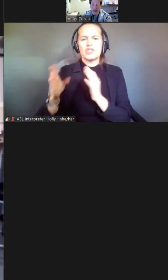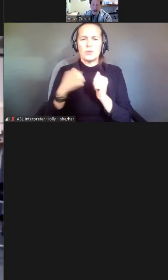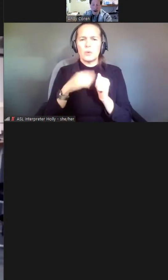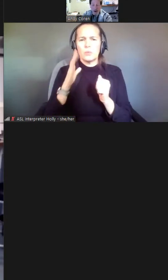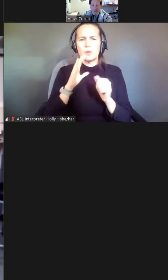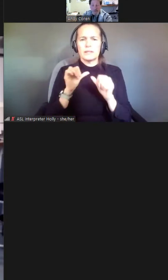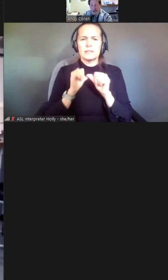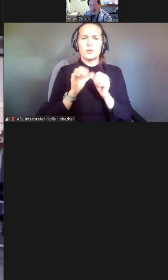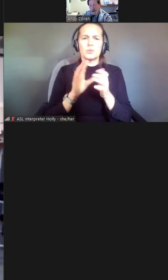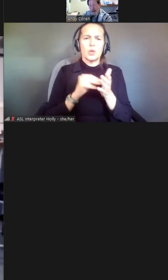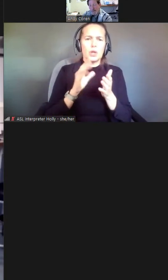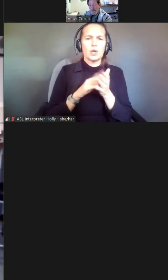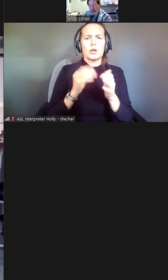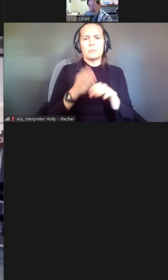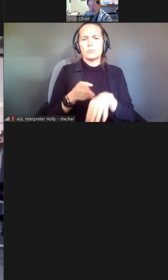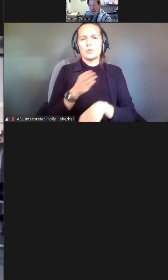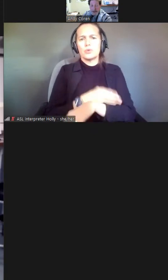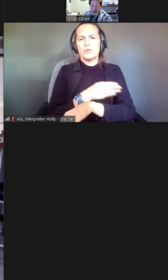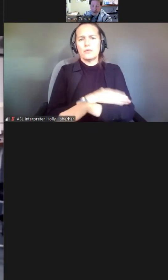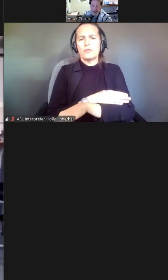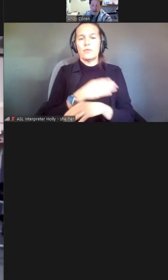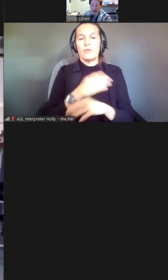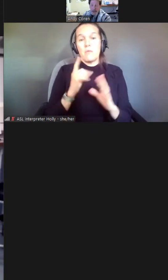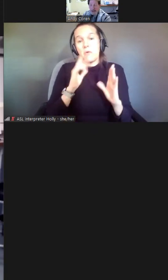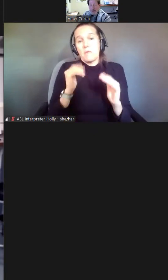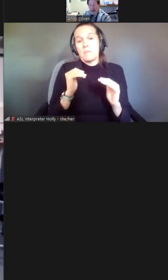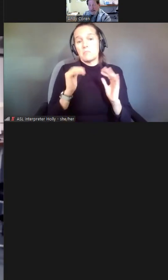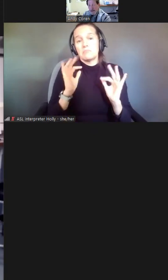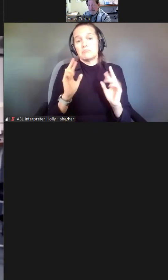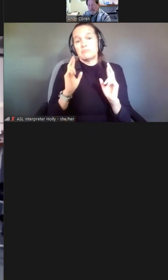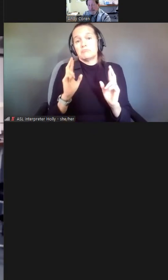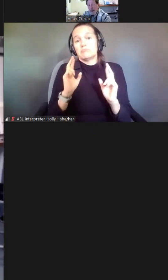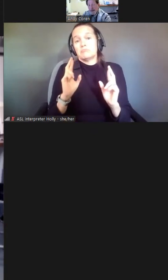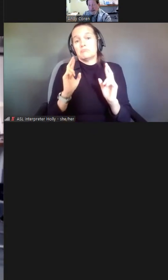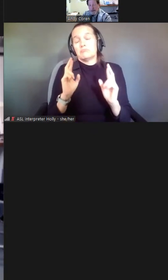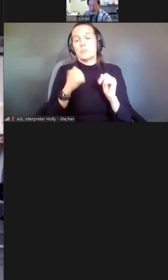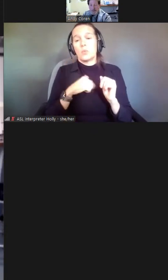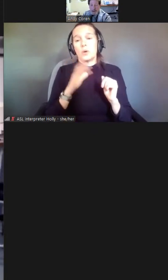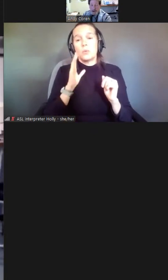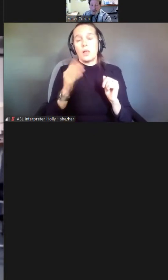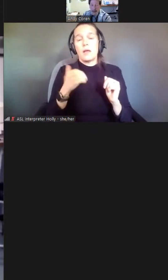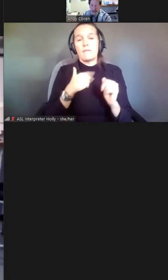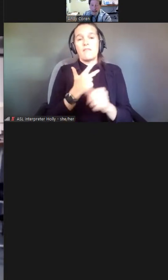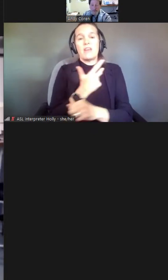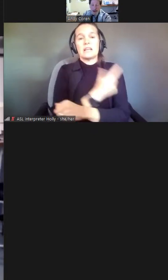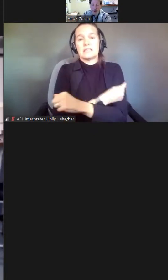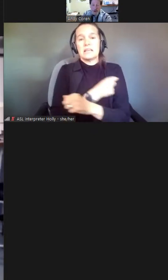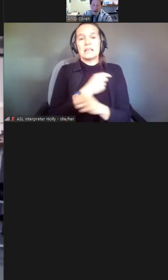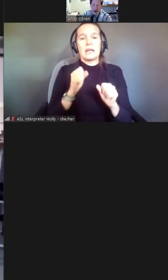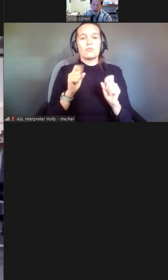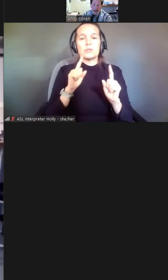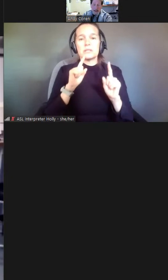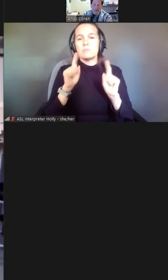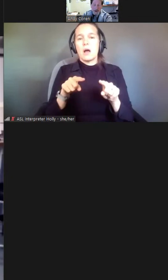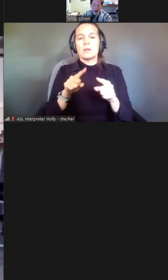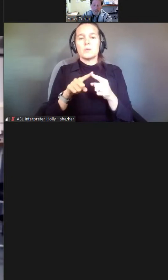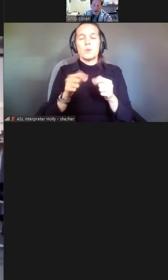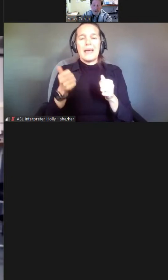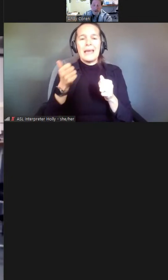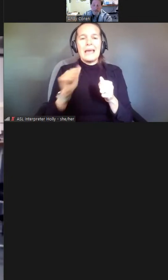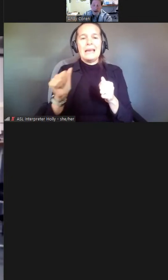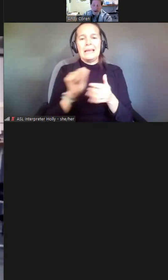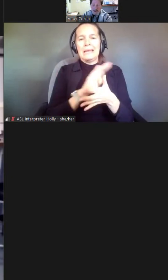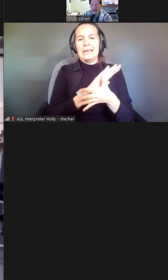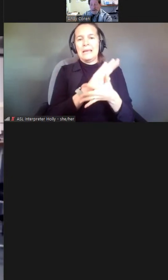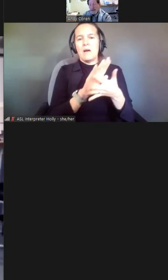improving. Hopefully, we'll have a vaccine that that responds to any of the